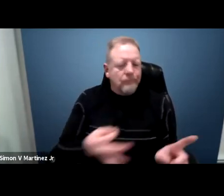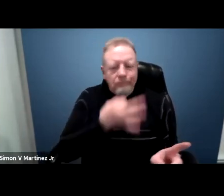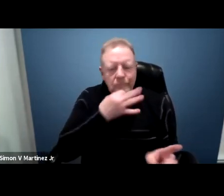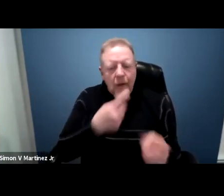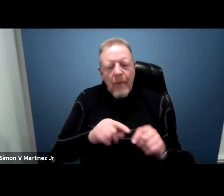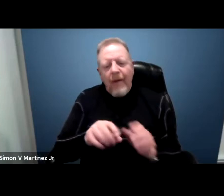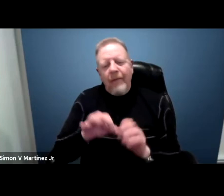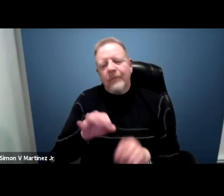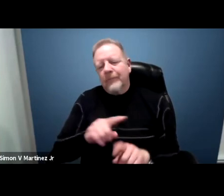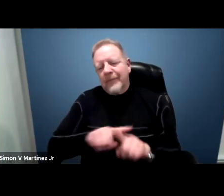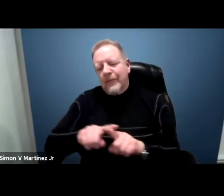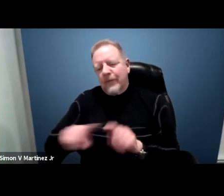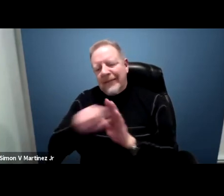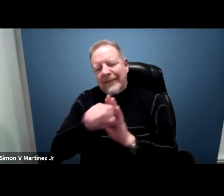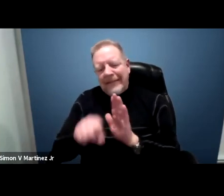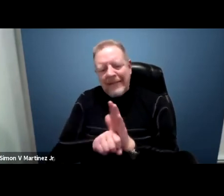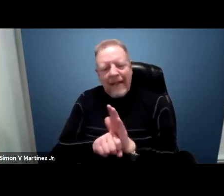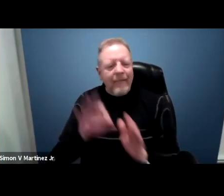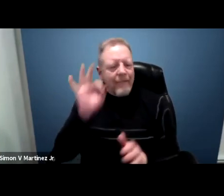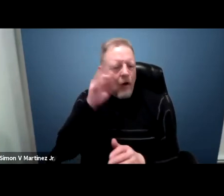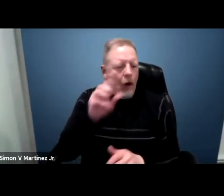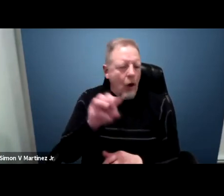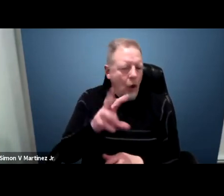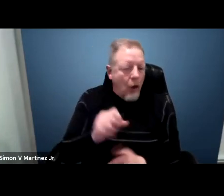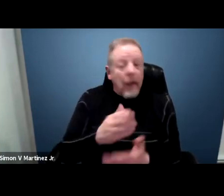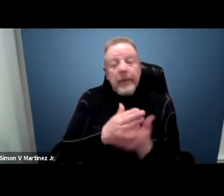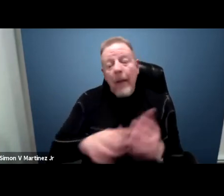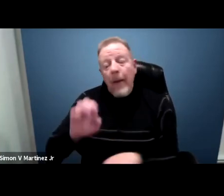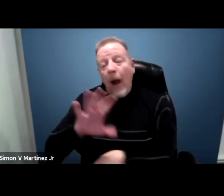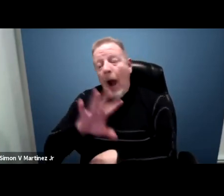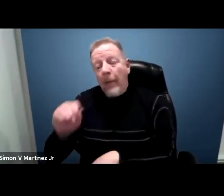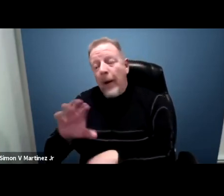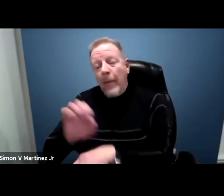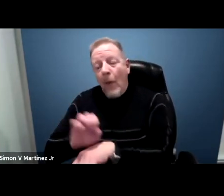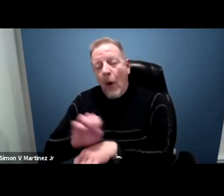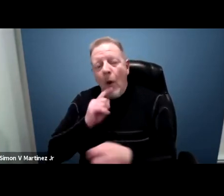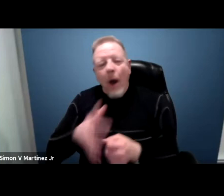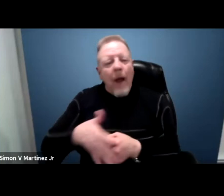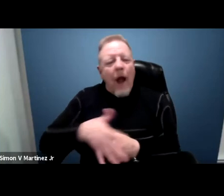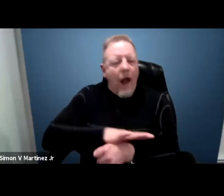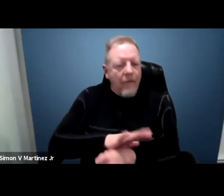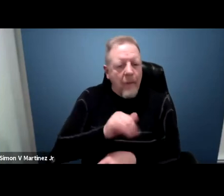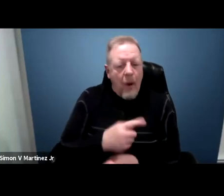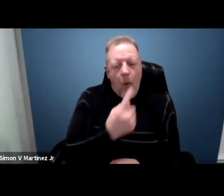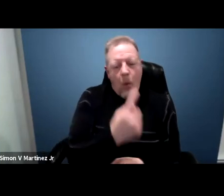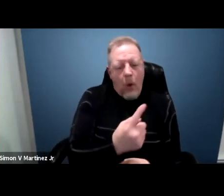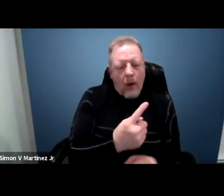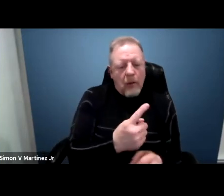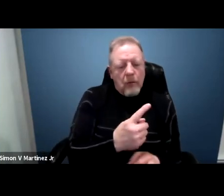employer. And some employers are covered by just one set of